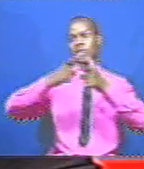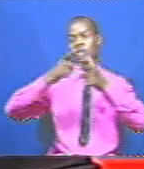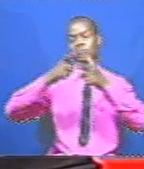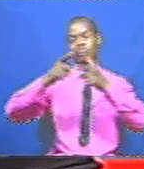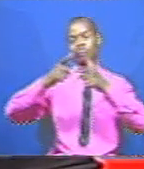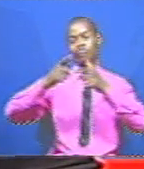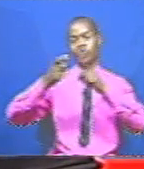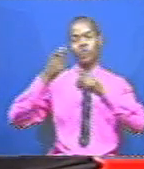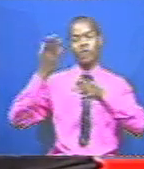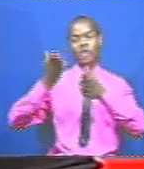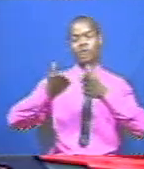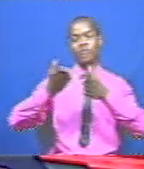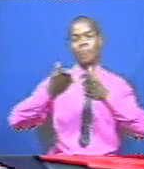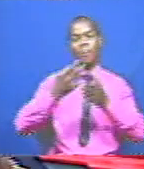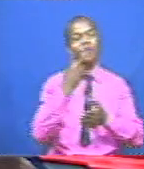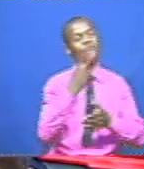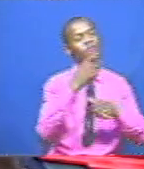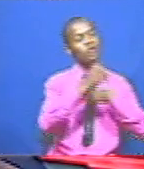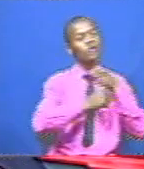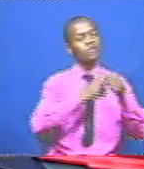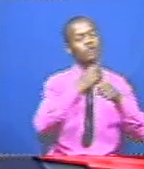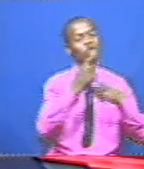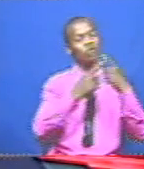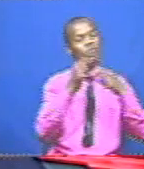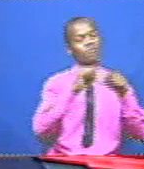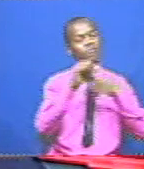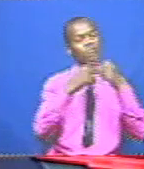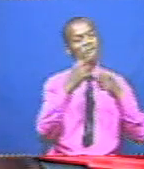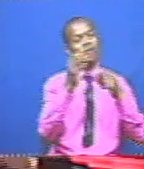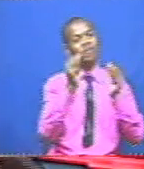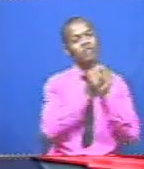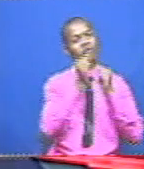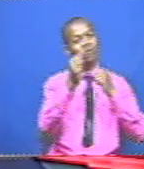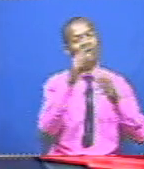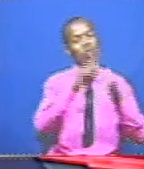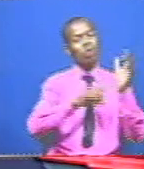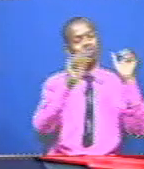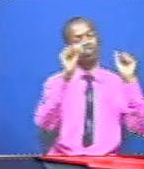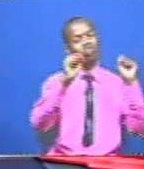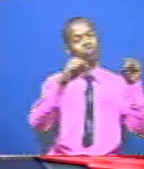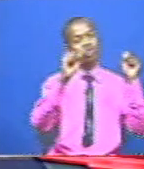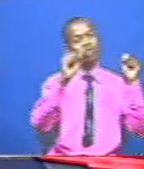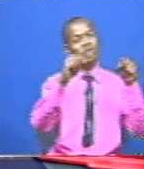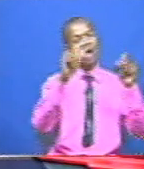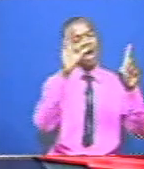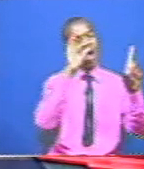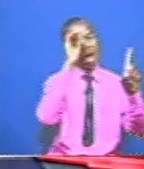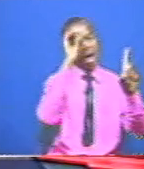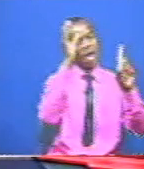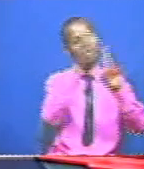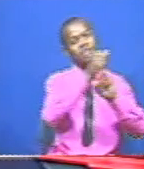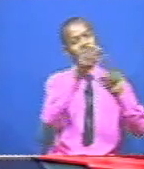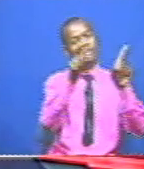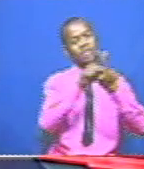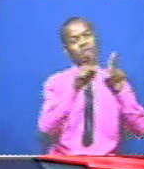now. 4 years down the line, you've talked about 2015 since now. What have you been able to achieve? Because looking at the